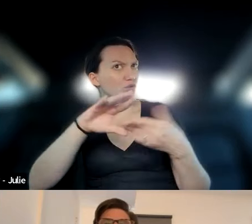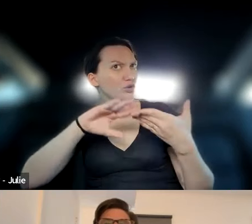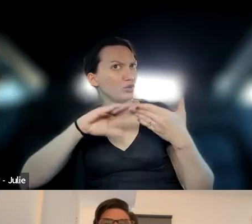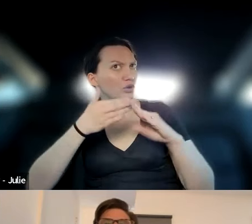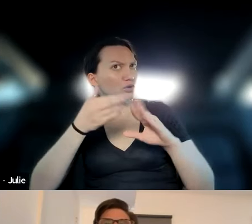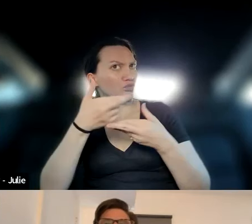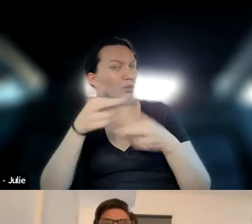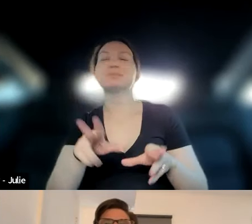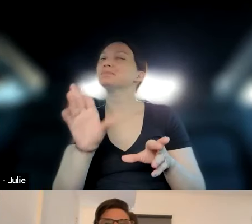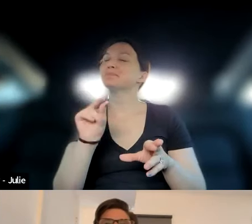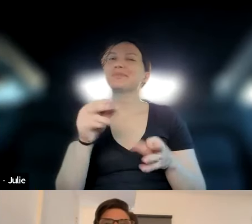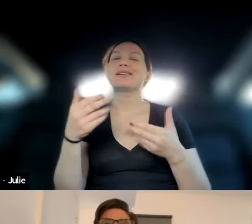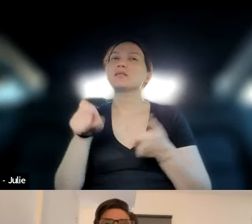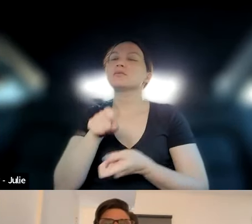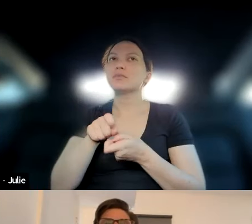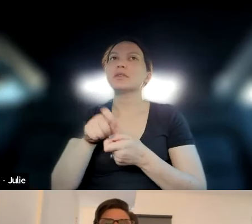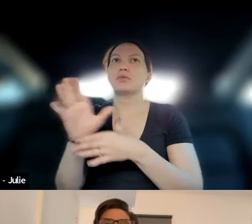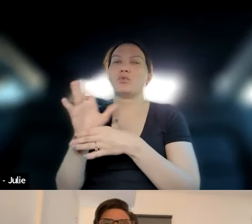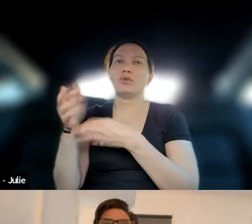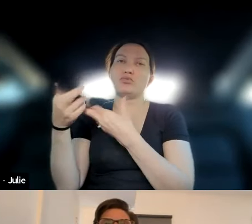planning a movie room.